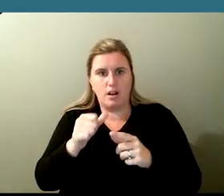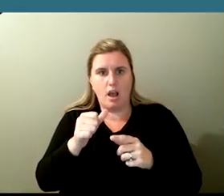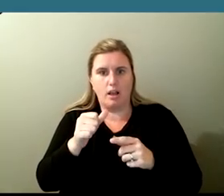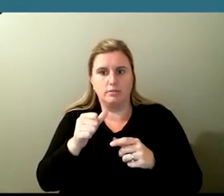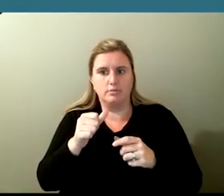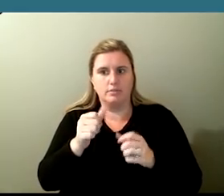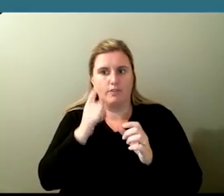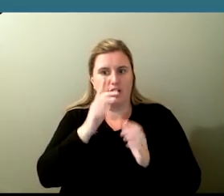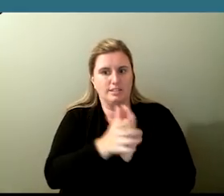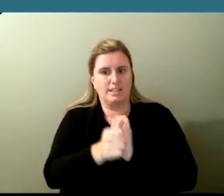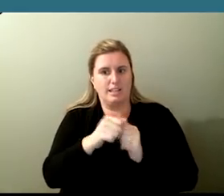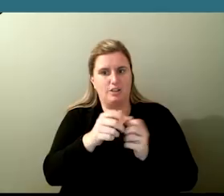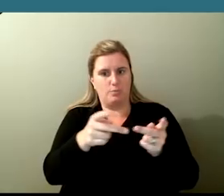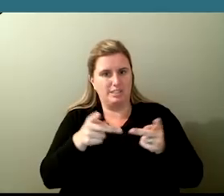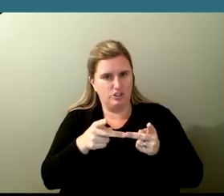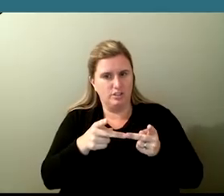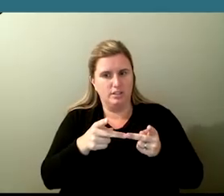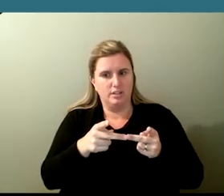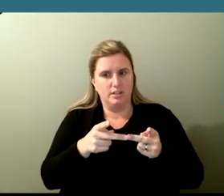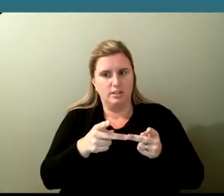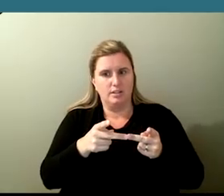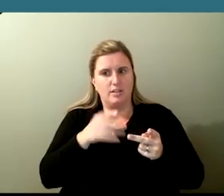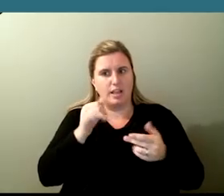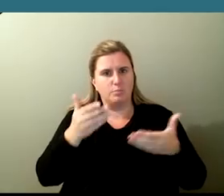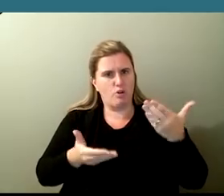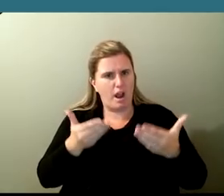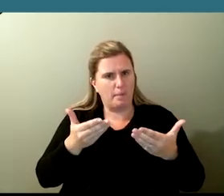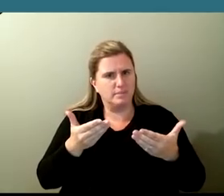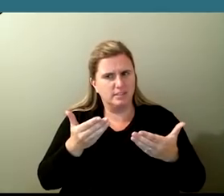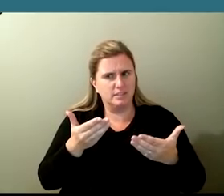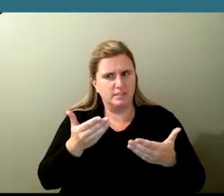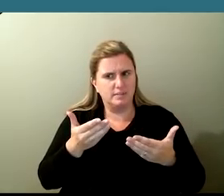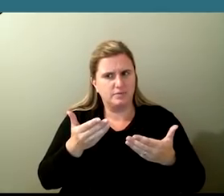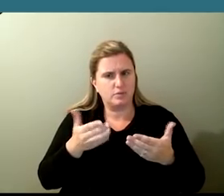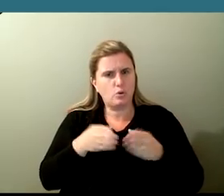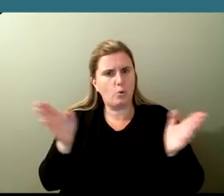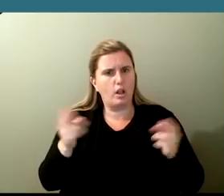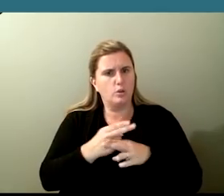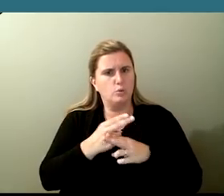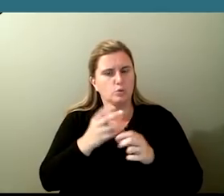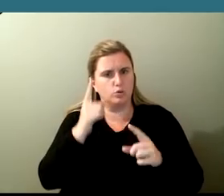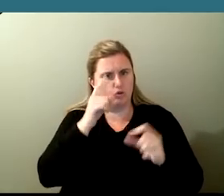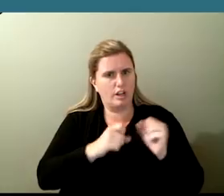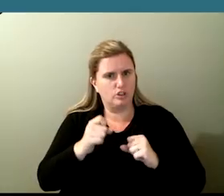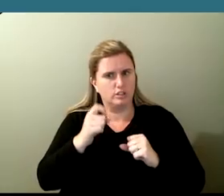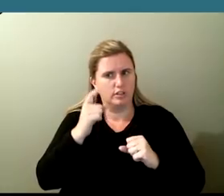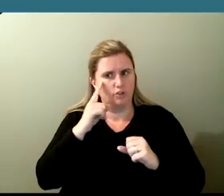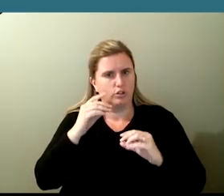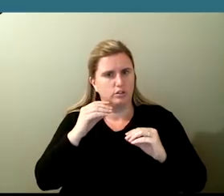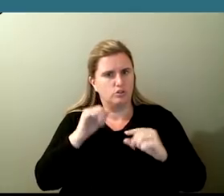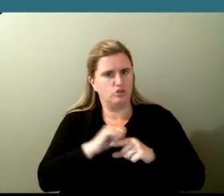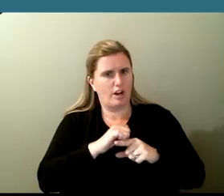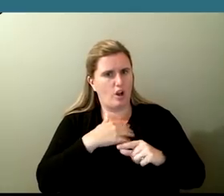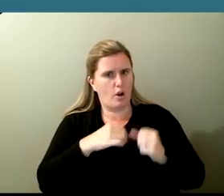know, and sadly, I mean, those are perhaps the most widely used strategies for training our peer